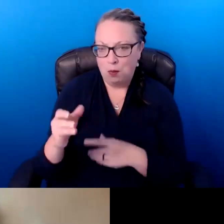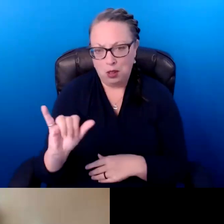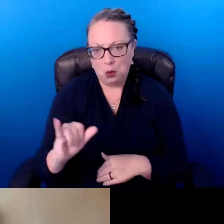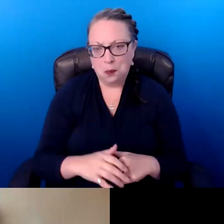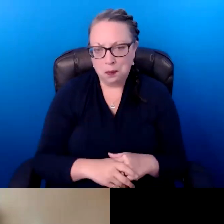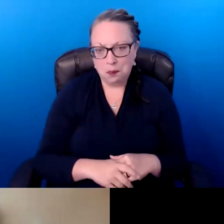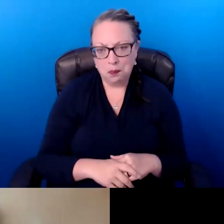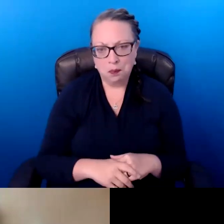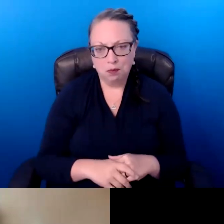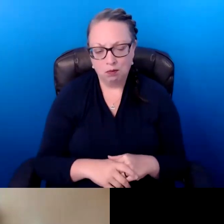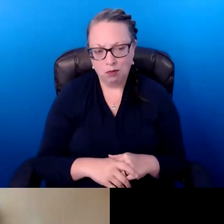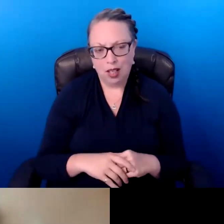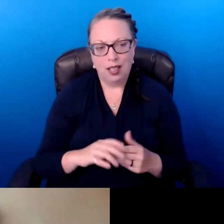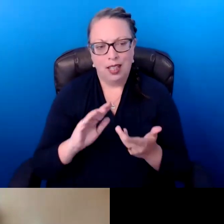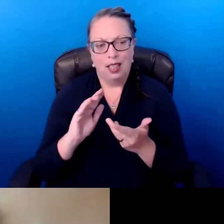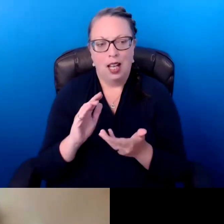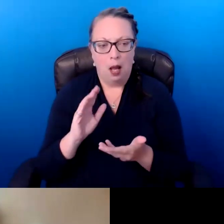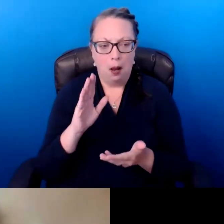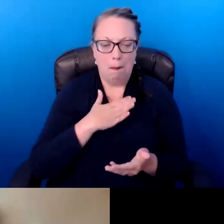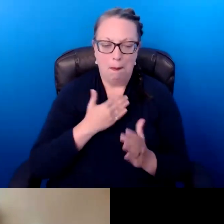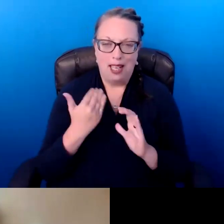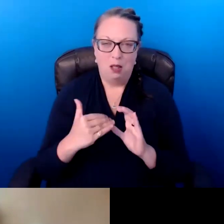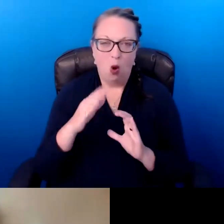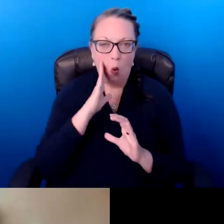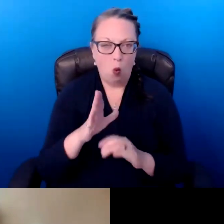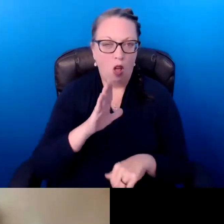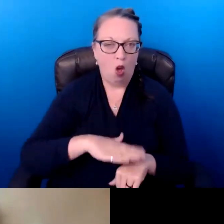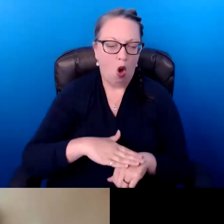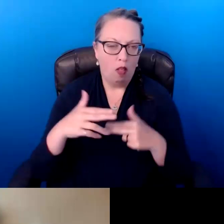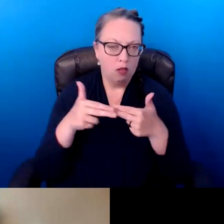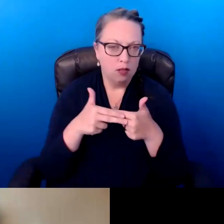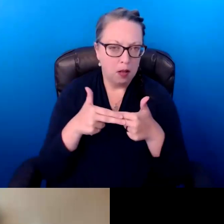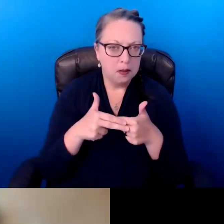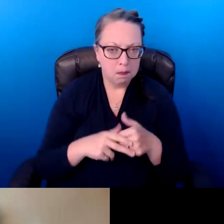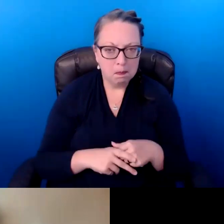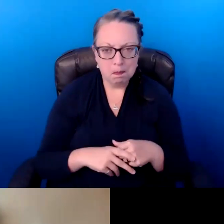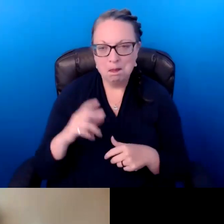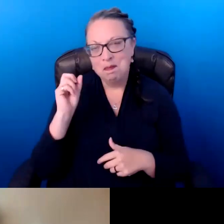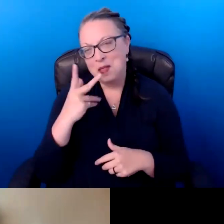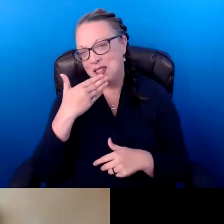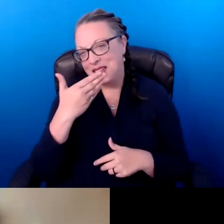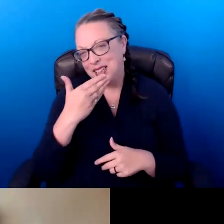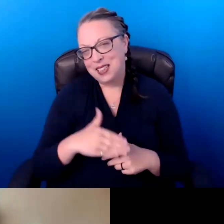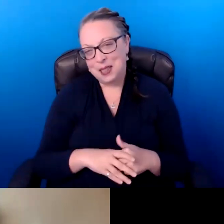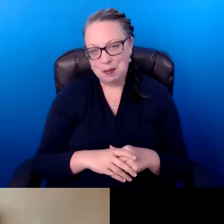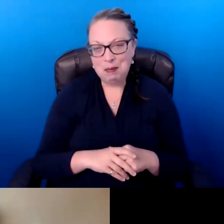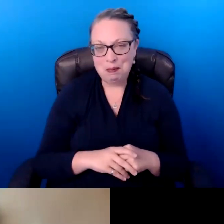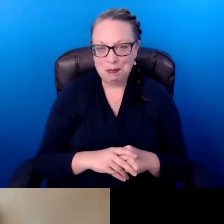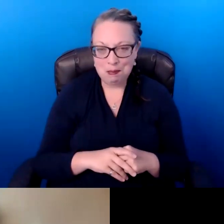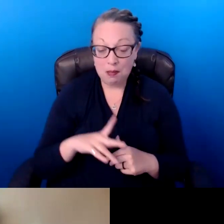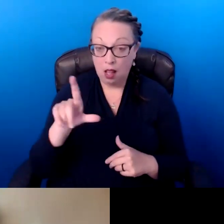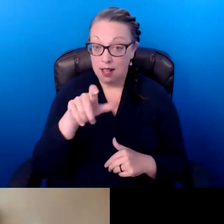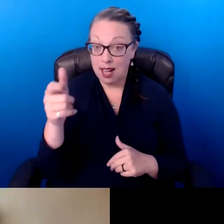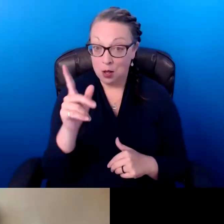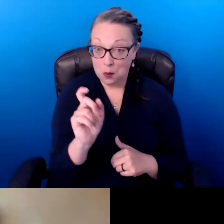those resources. My email will be on the slides. Okay, thank you. And then another